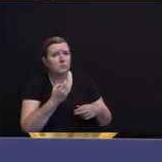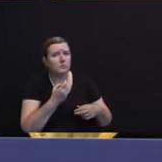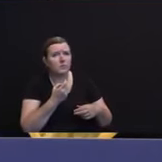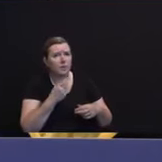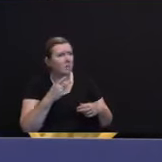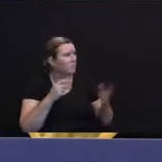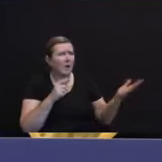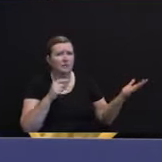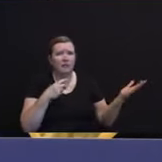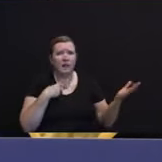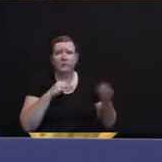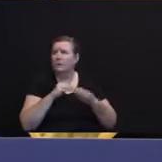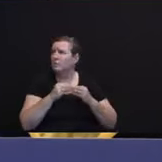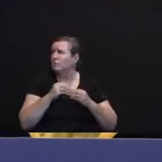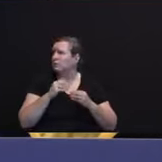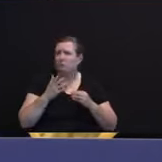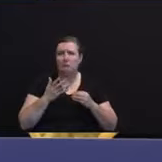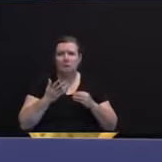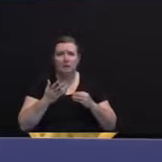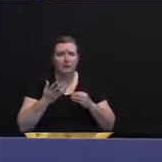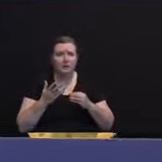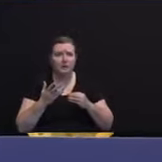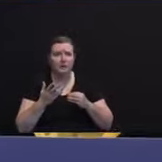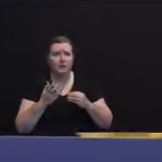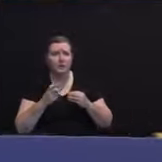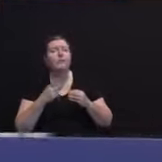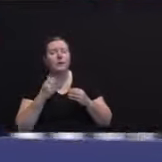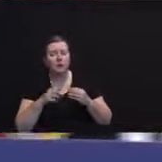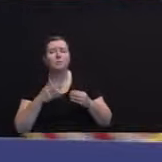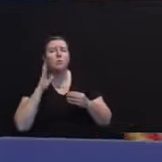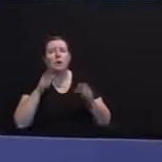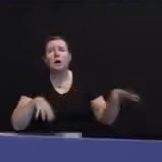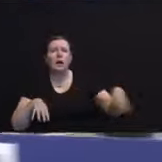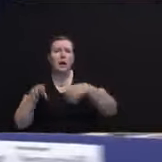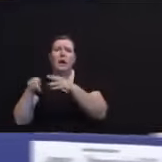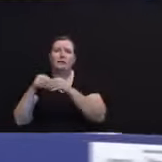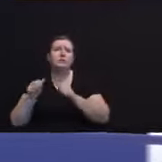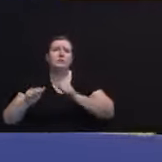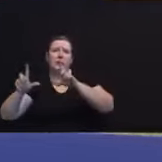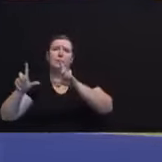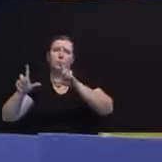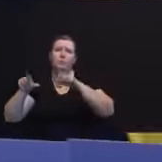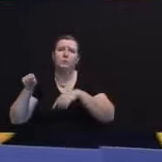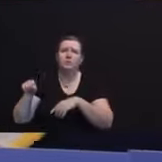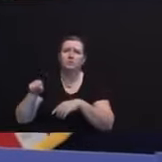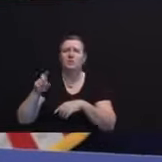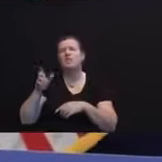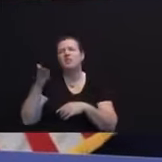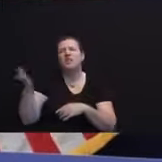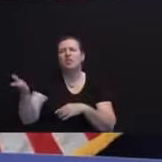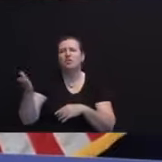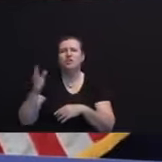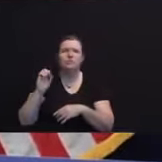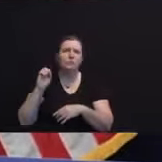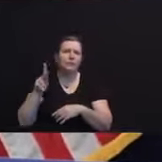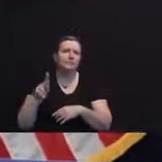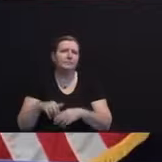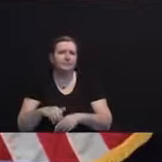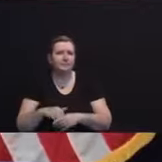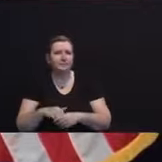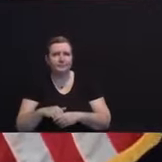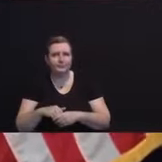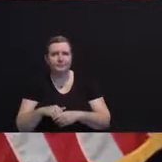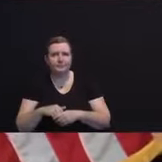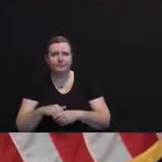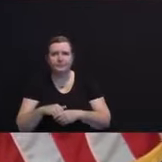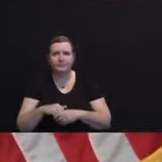also that it be on the dashboard, Tina? Yeah, it's all on the dashboard, but generally speaking, over time, what we saw over the summer,